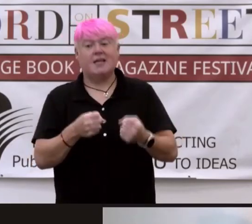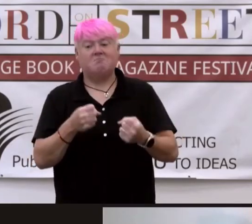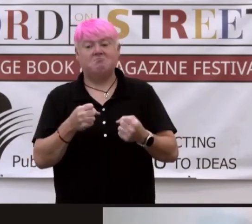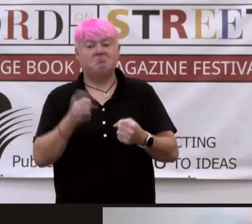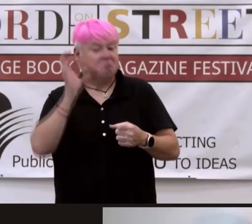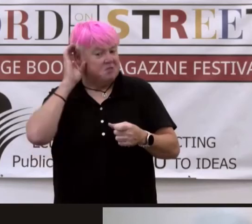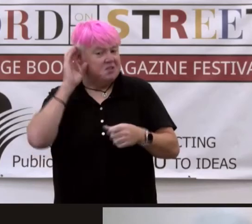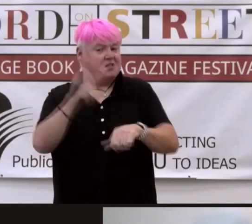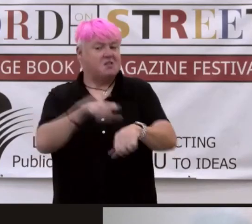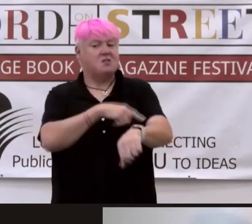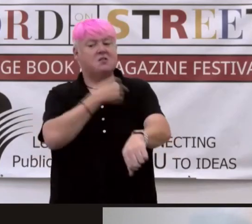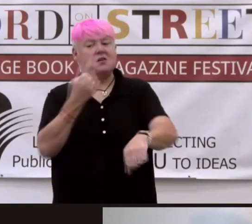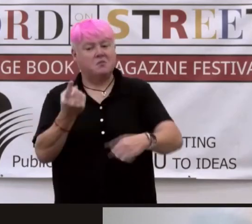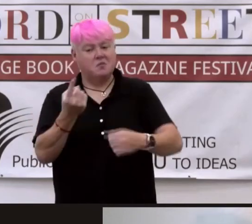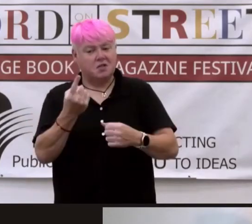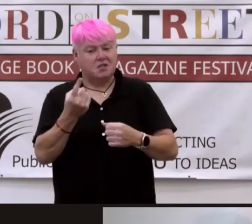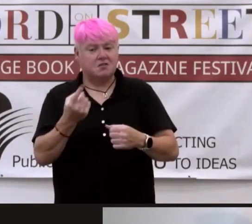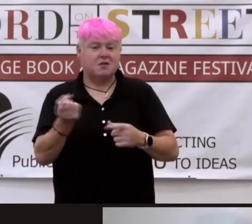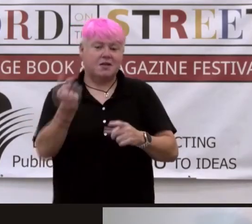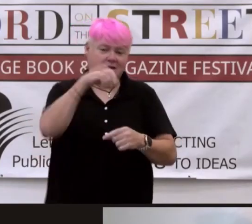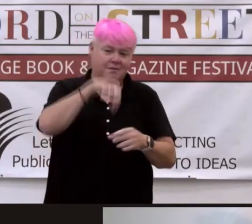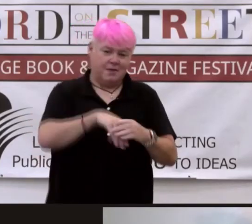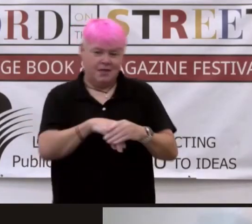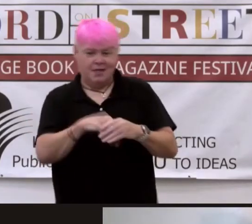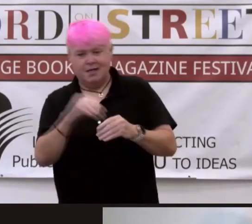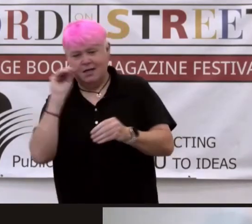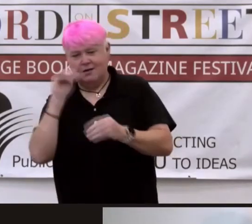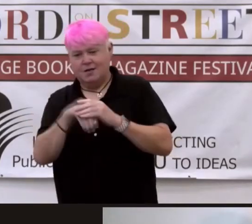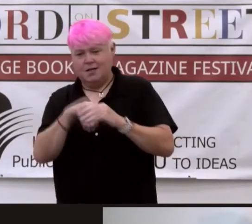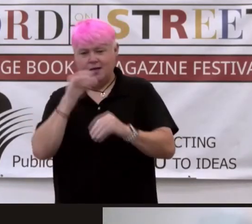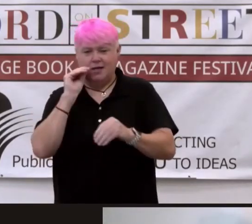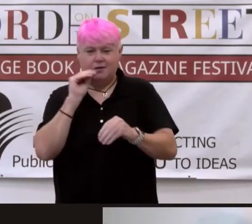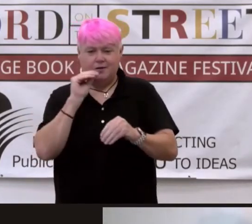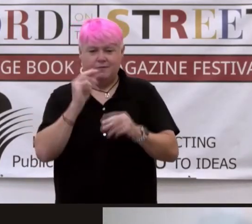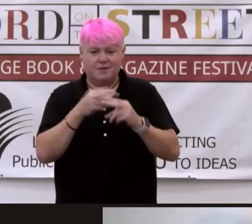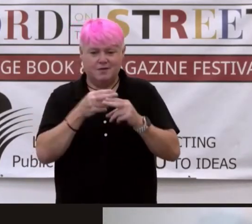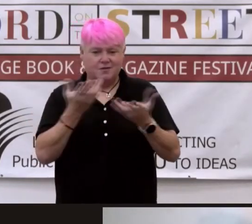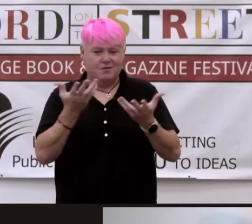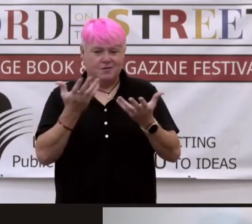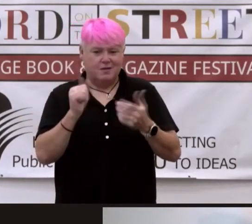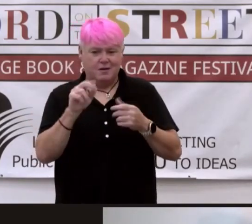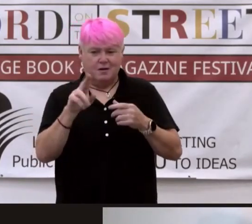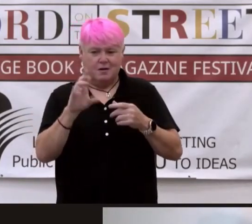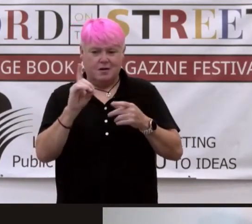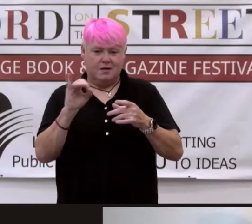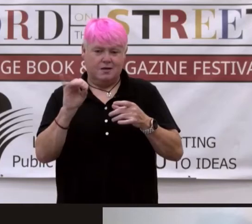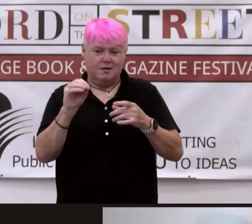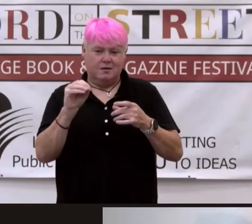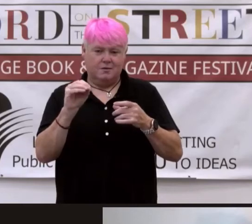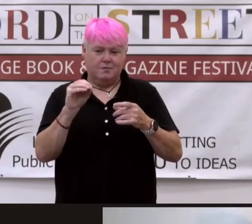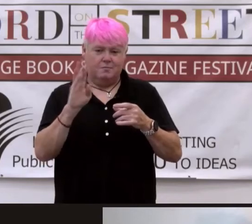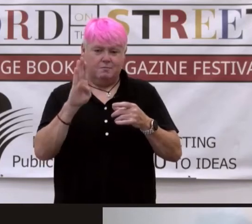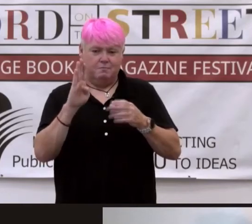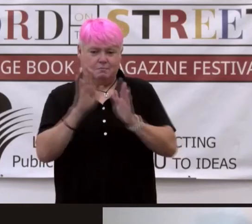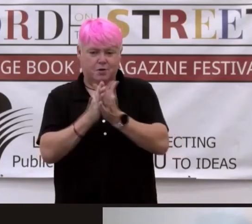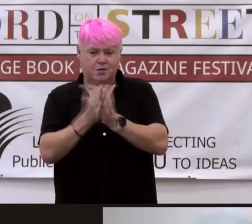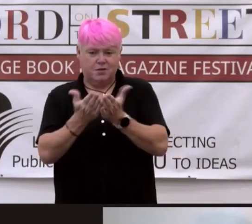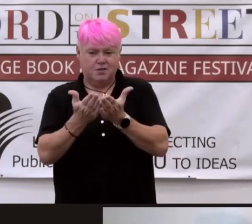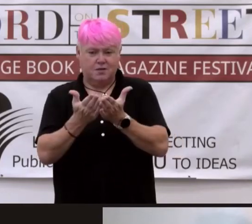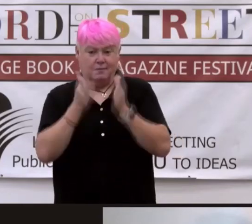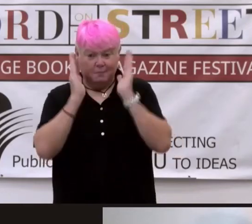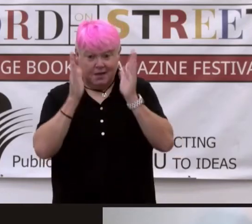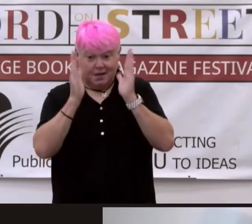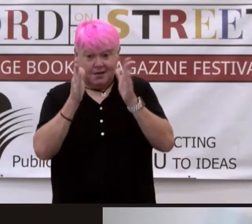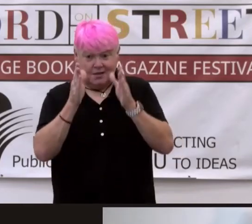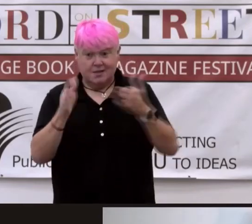though I tend to kind of come in and out of them. I'll notice, same with audiobooks too. Like I'll notice that I've been paying attention probably to the road